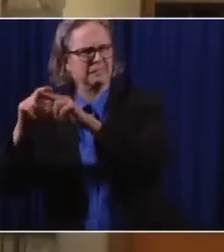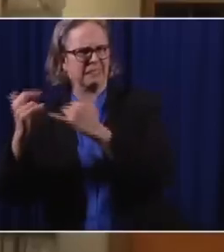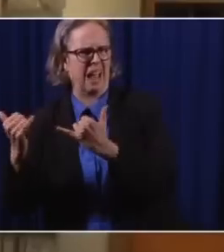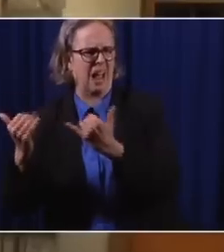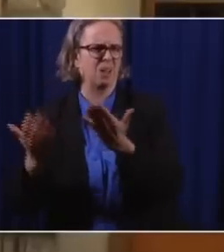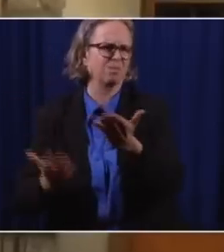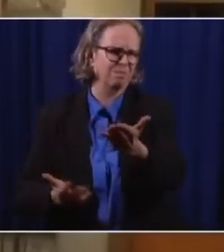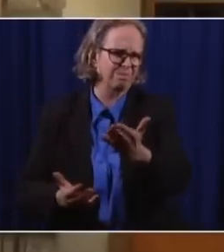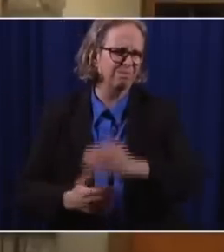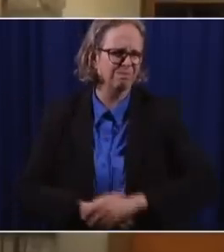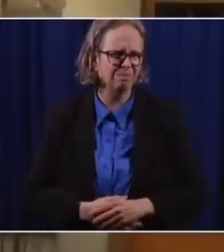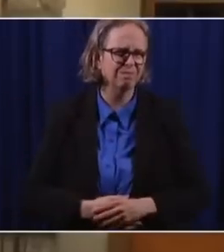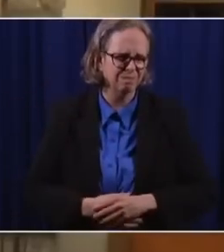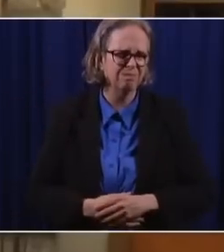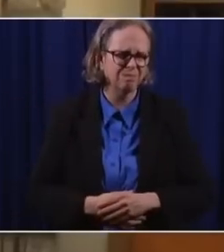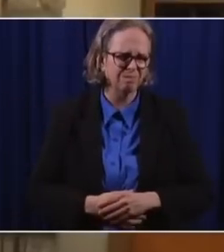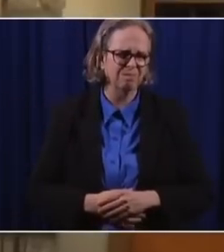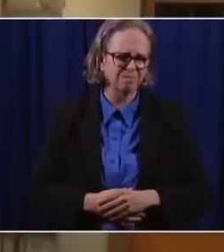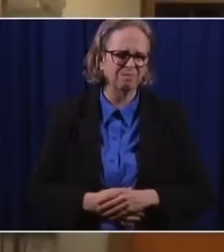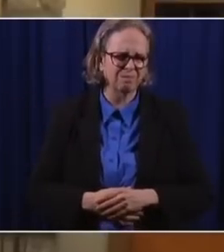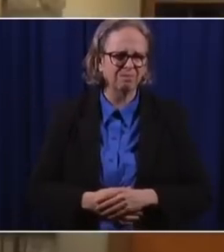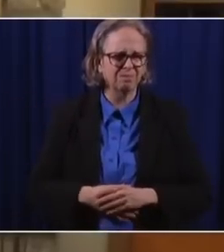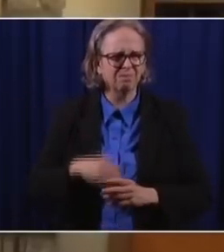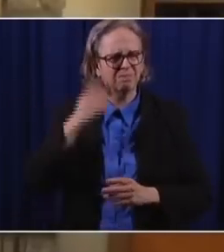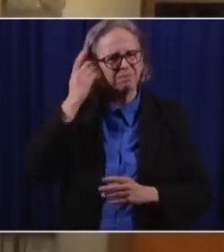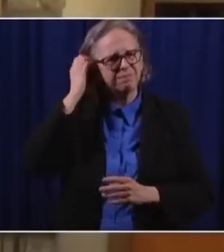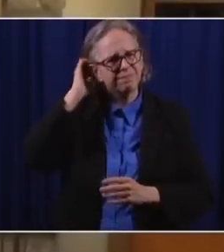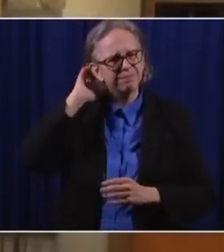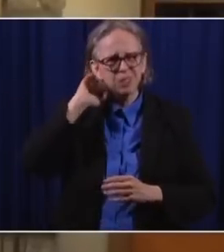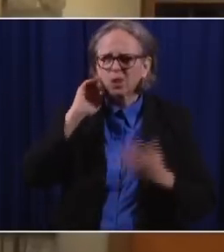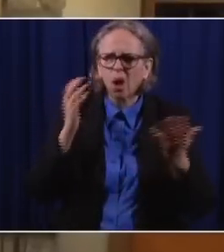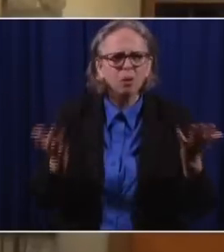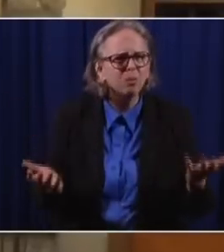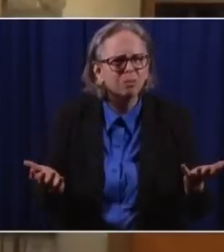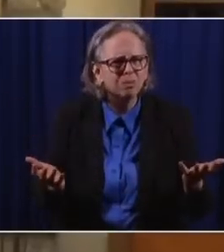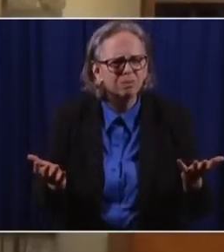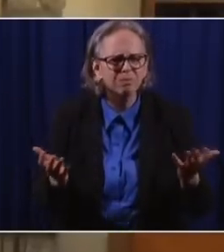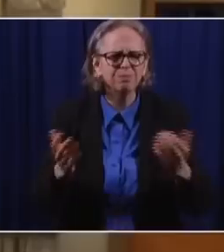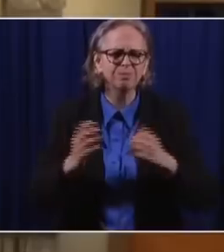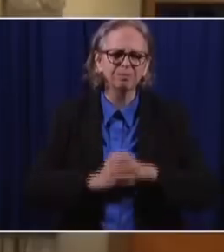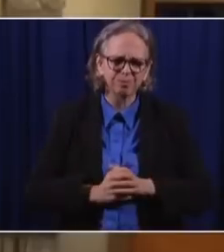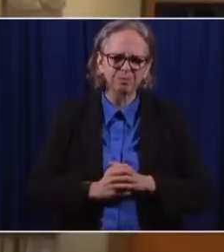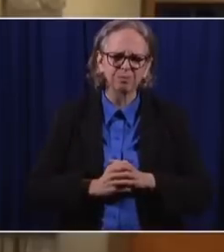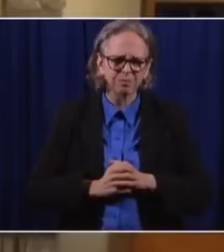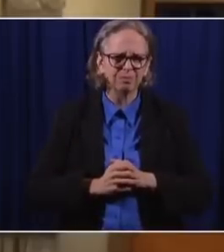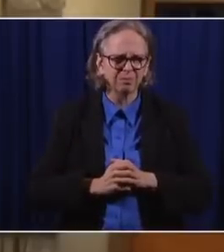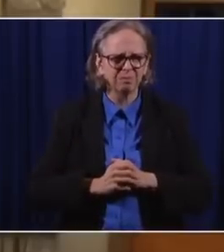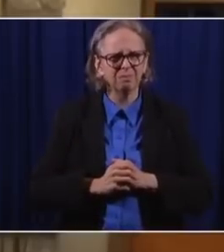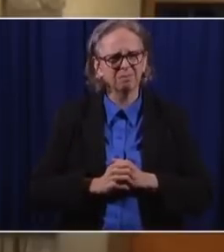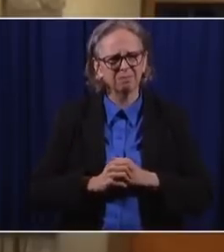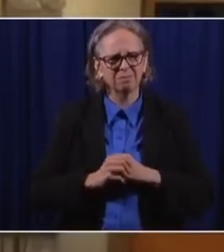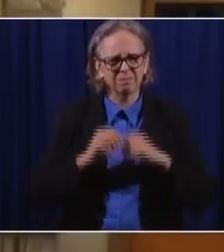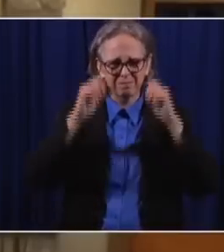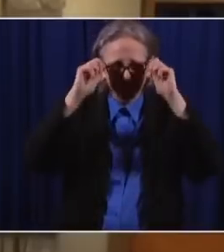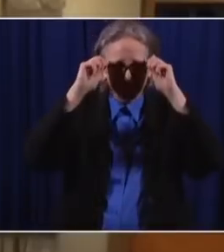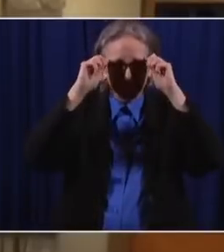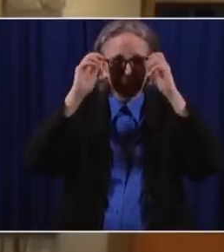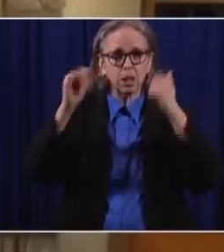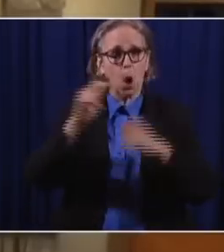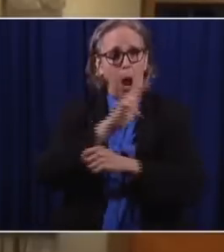Let me now go to the daily new hospitalizations, the 7-day average.